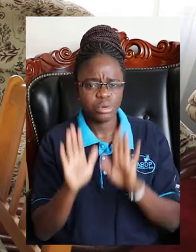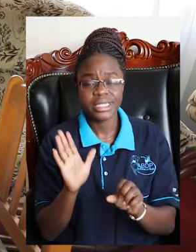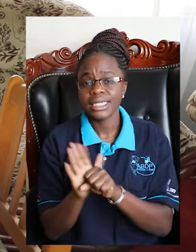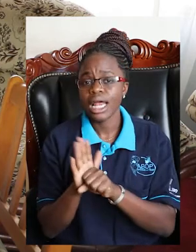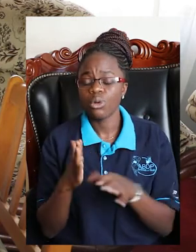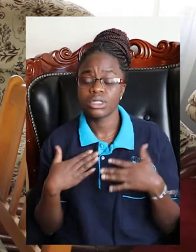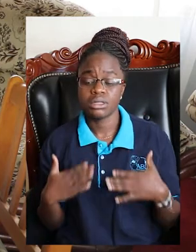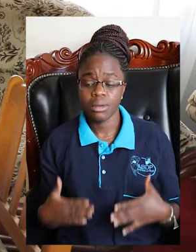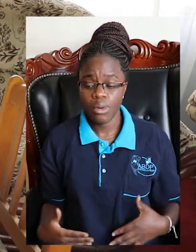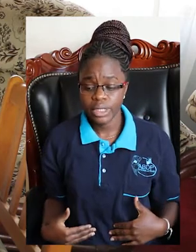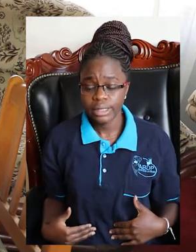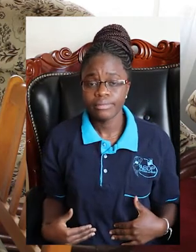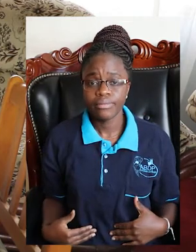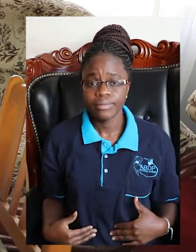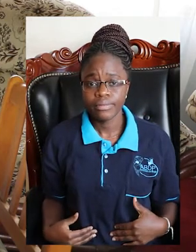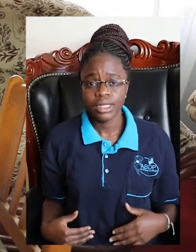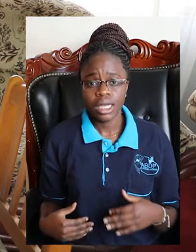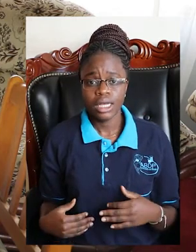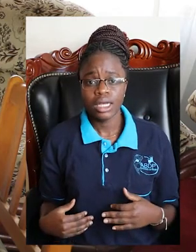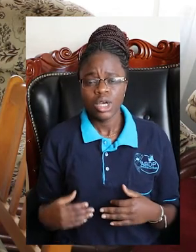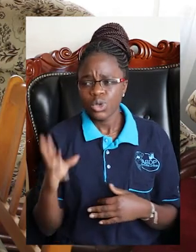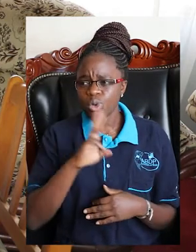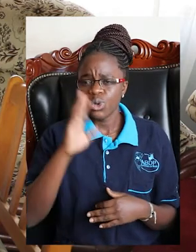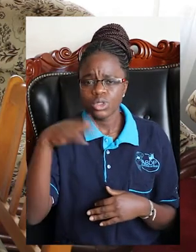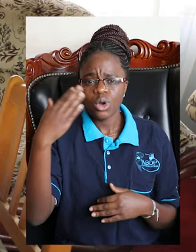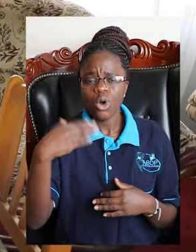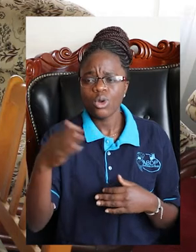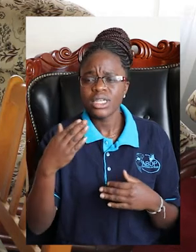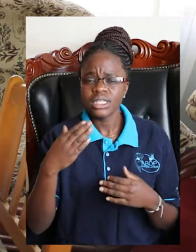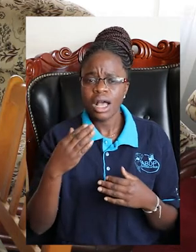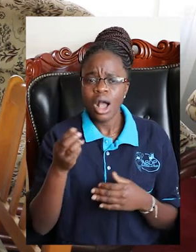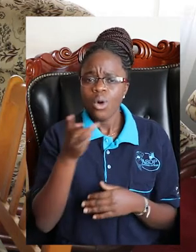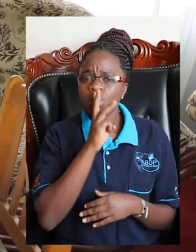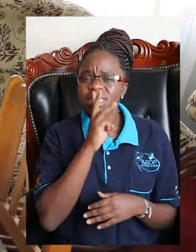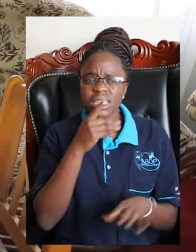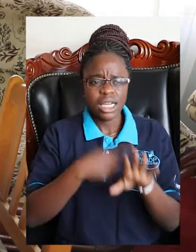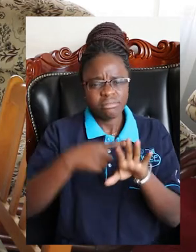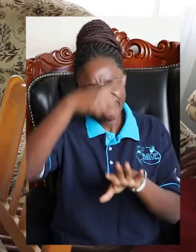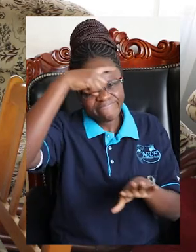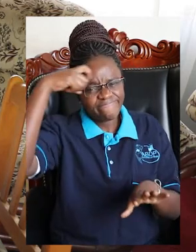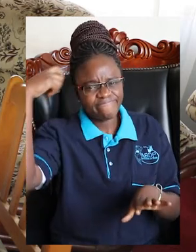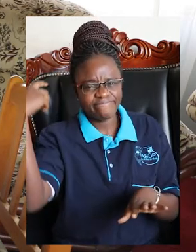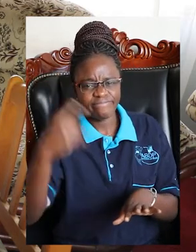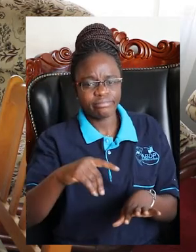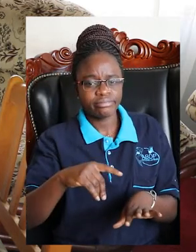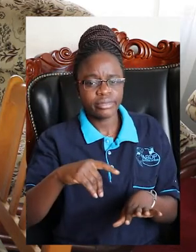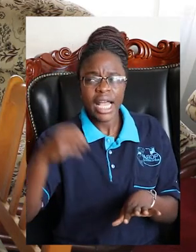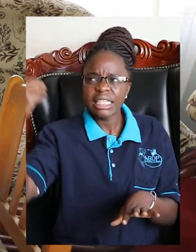is happening in your body. And it's also, you lose the water, especially in hot days when you are